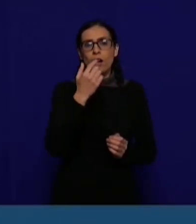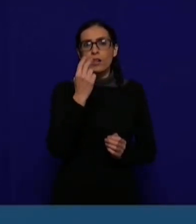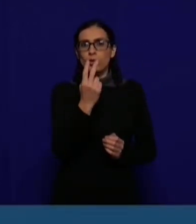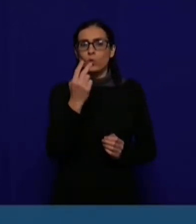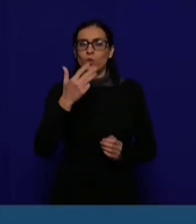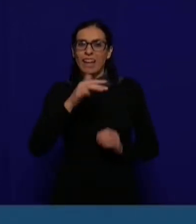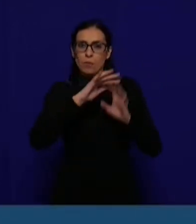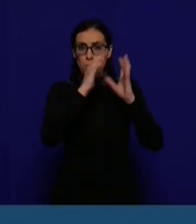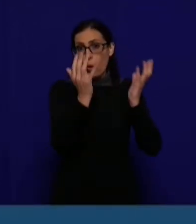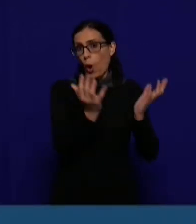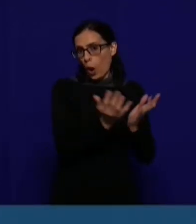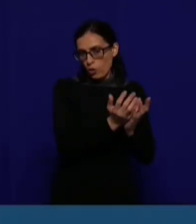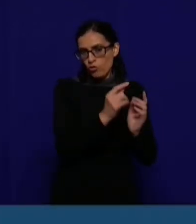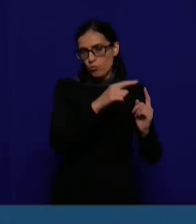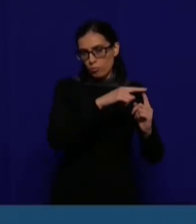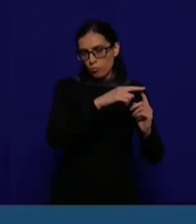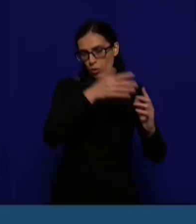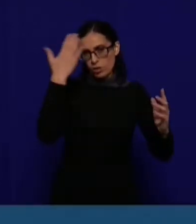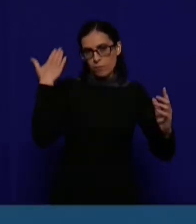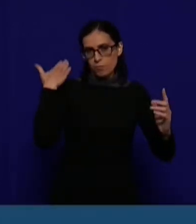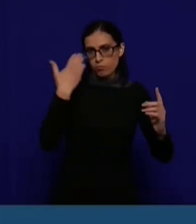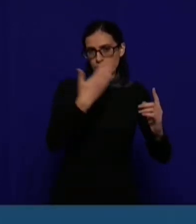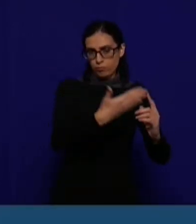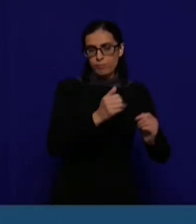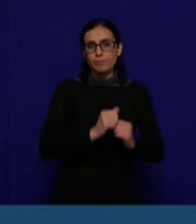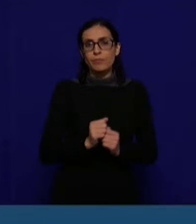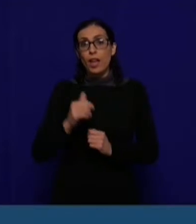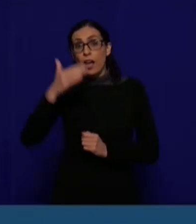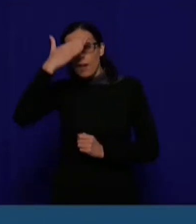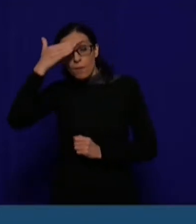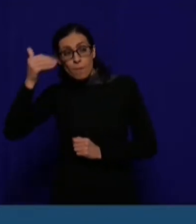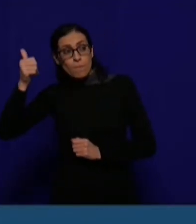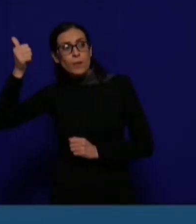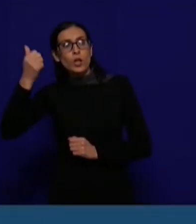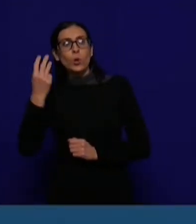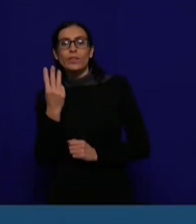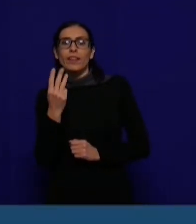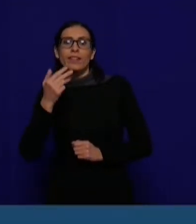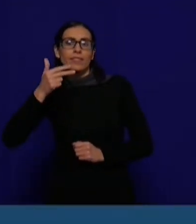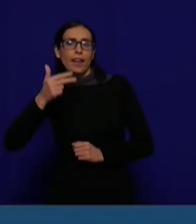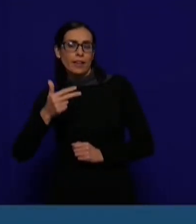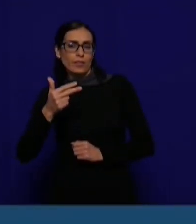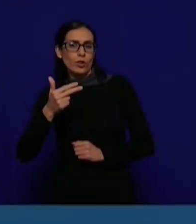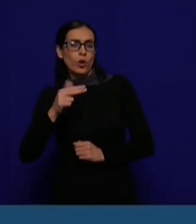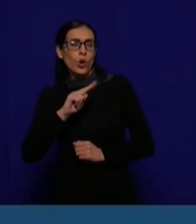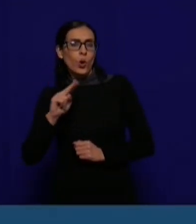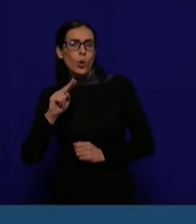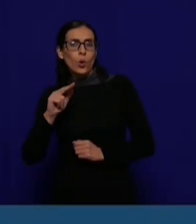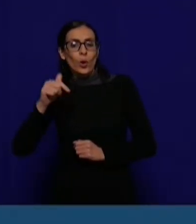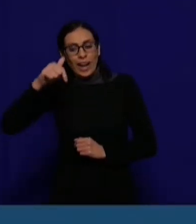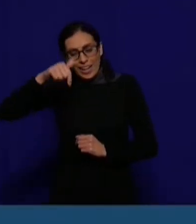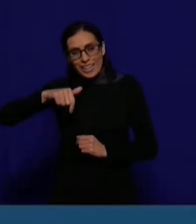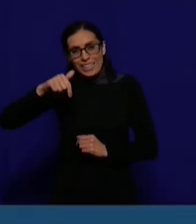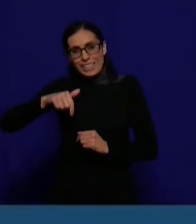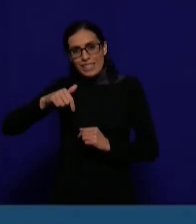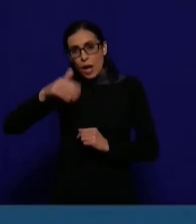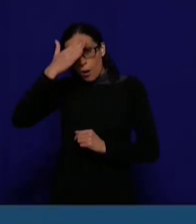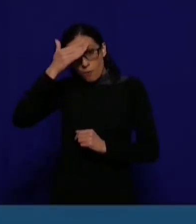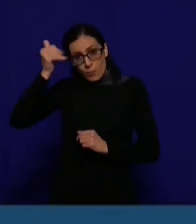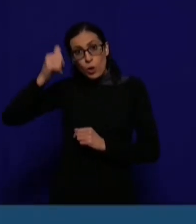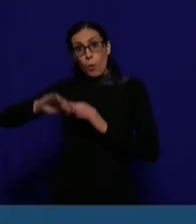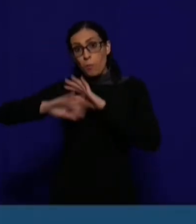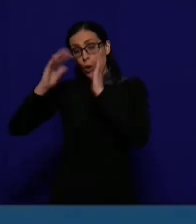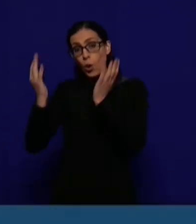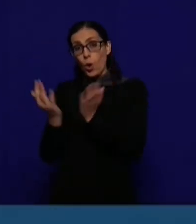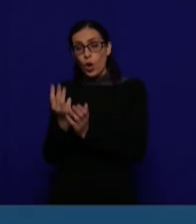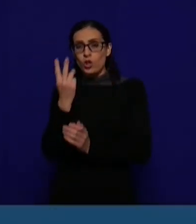30,129. Kellna wkoll numru ta' nies li fiequ li kellna 38 cases li fiequ u minn dawn allura s-total ta' recoveries kien ta'